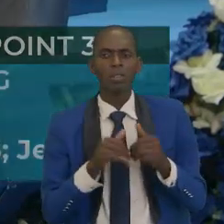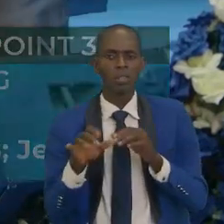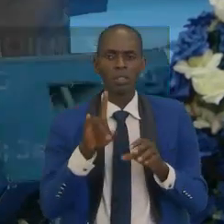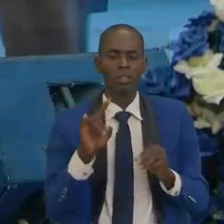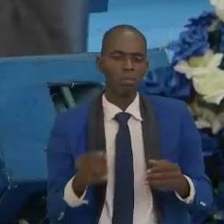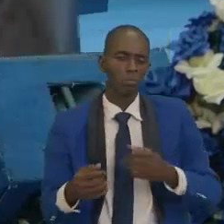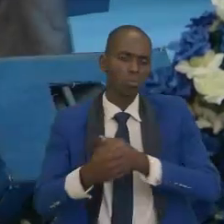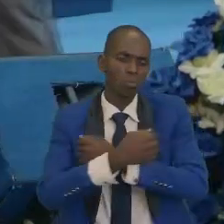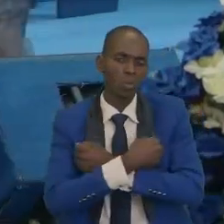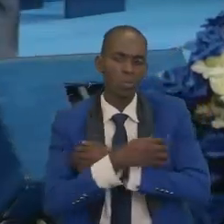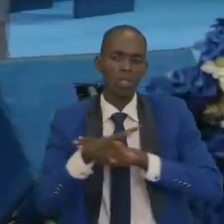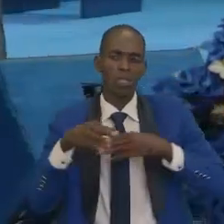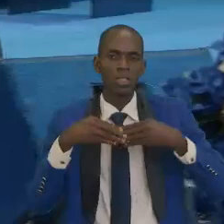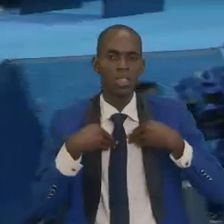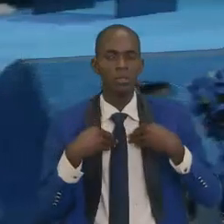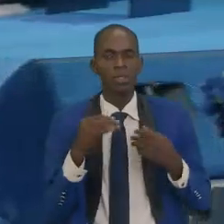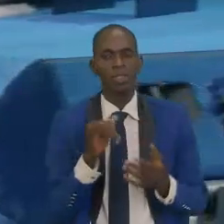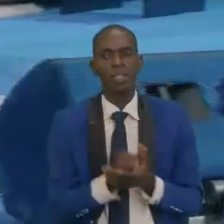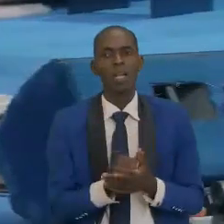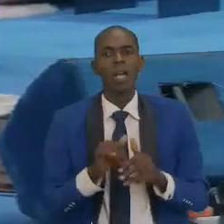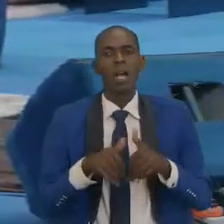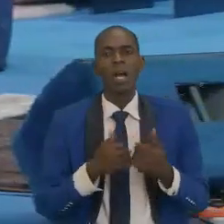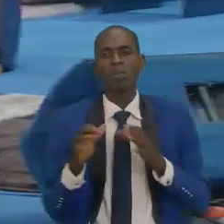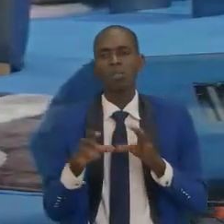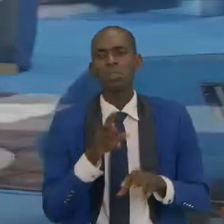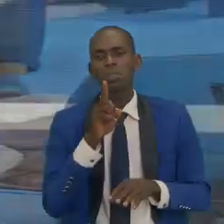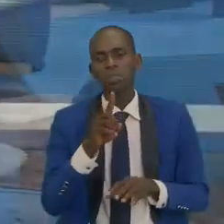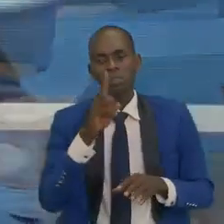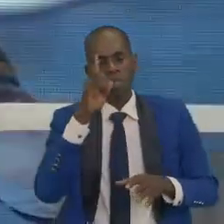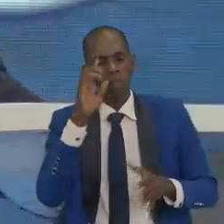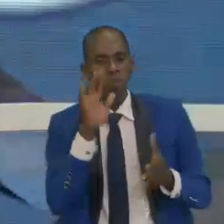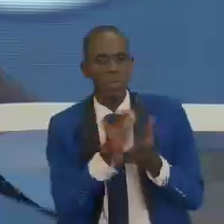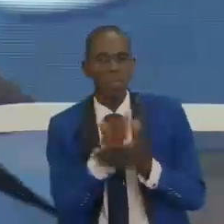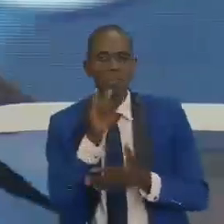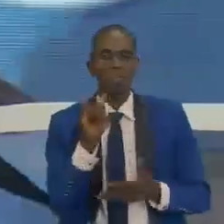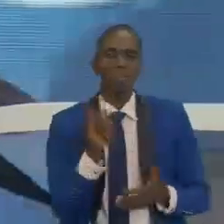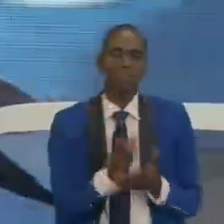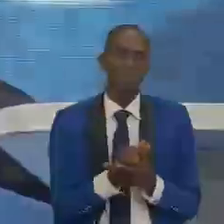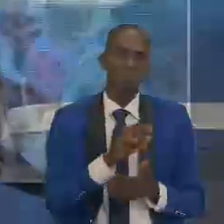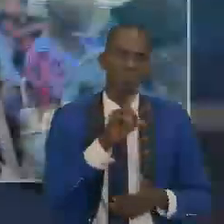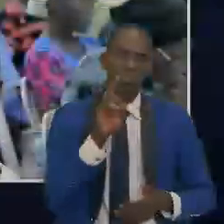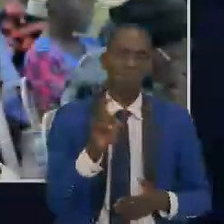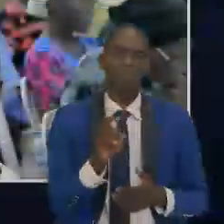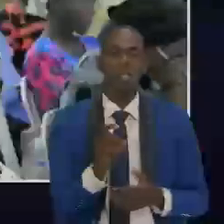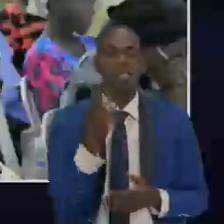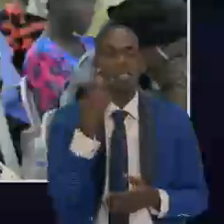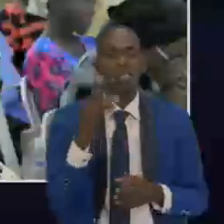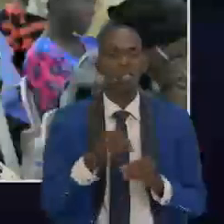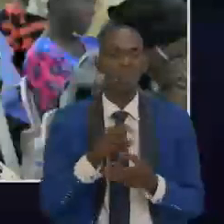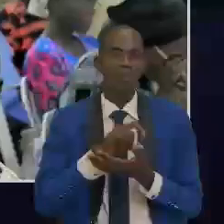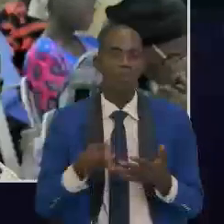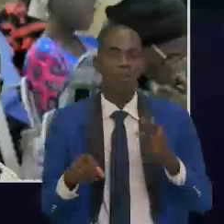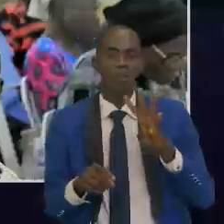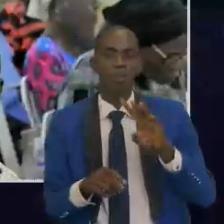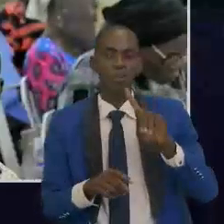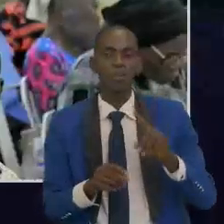that? How did they believe that? Look at verse